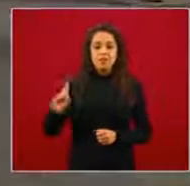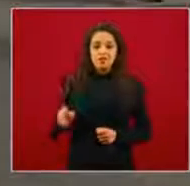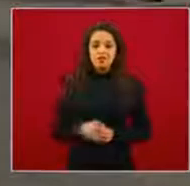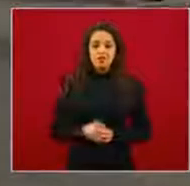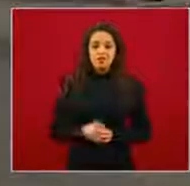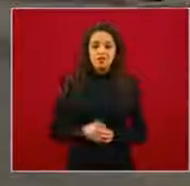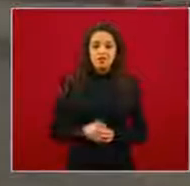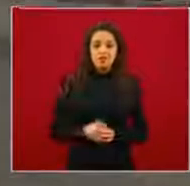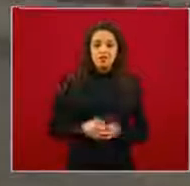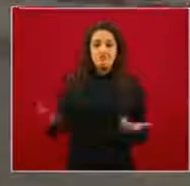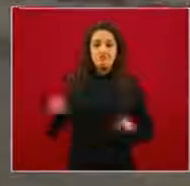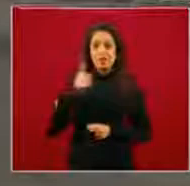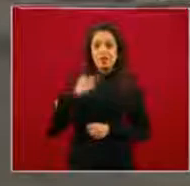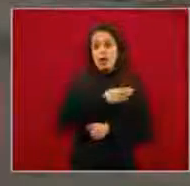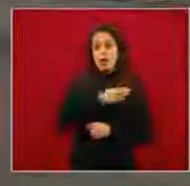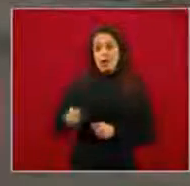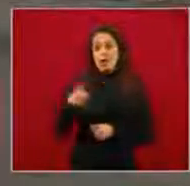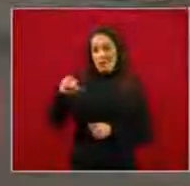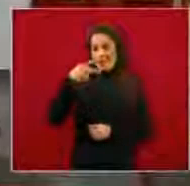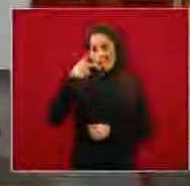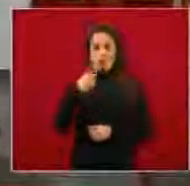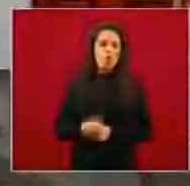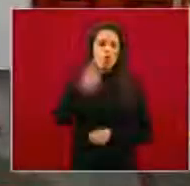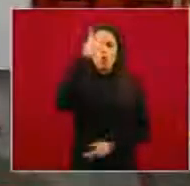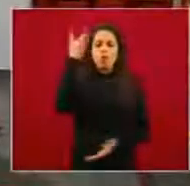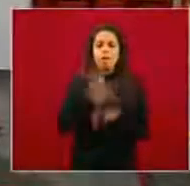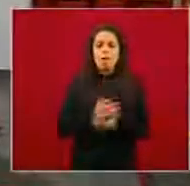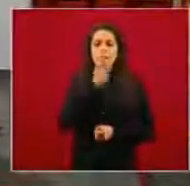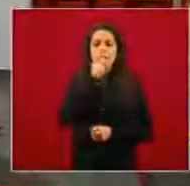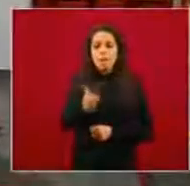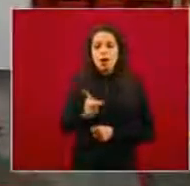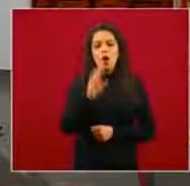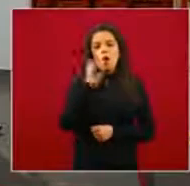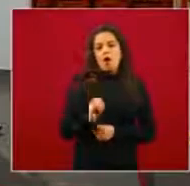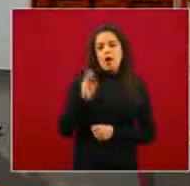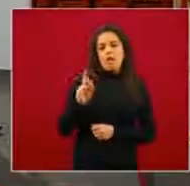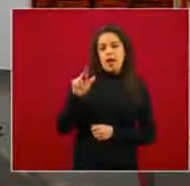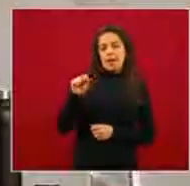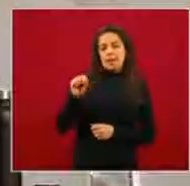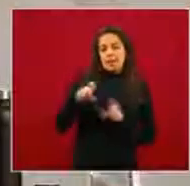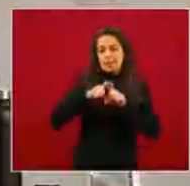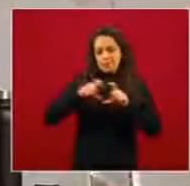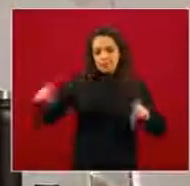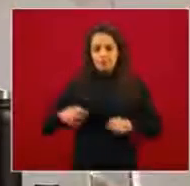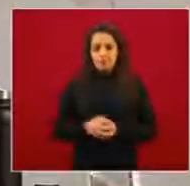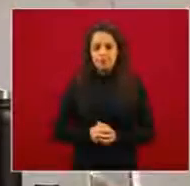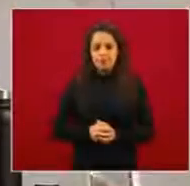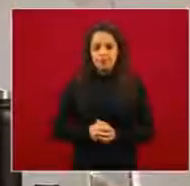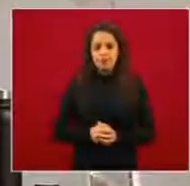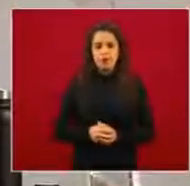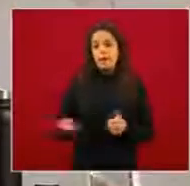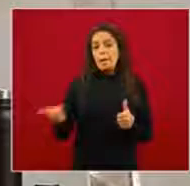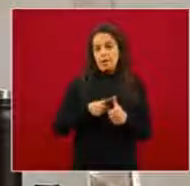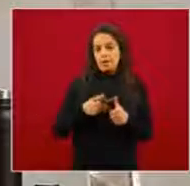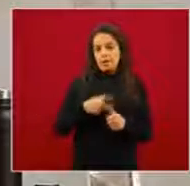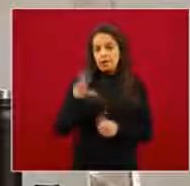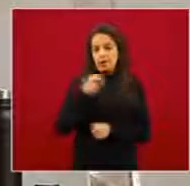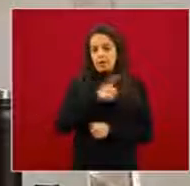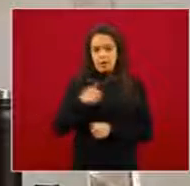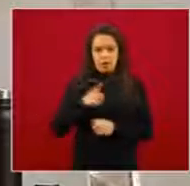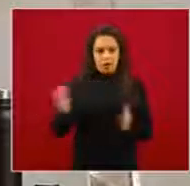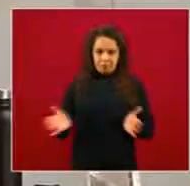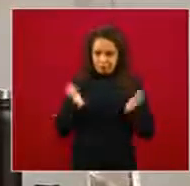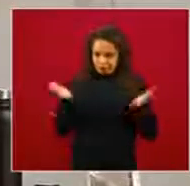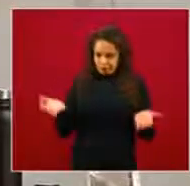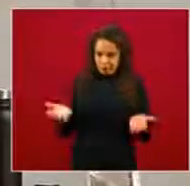come back to normality when we are not? Let me just summarize this in a single phrase. Don't be